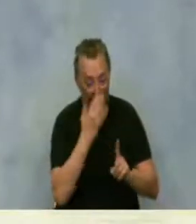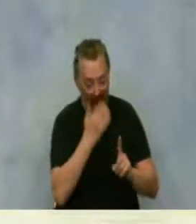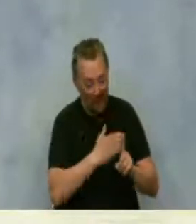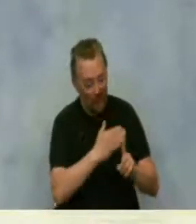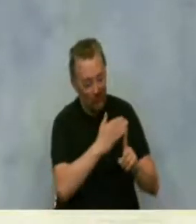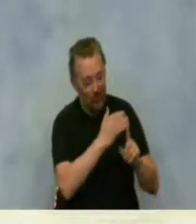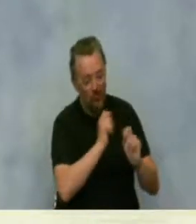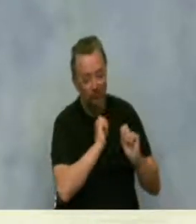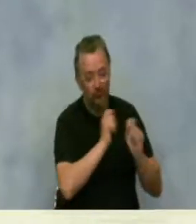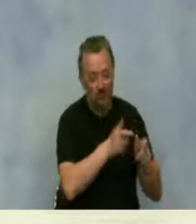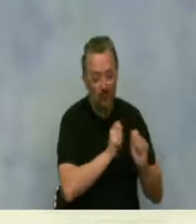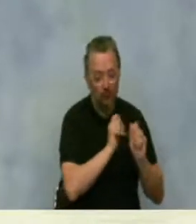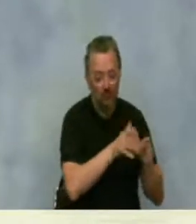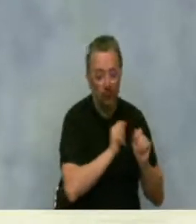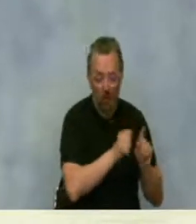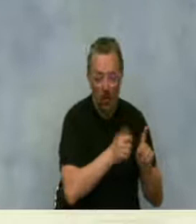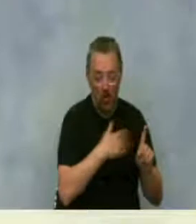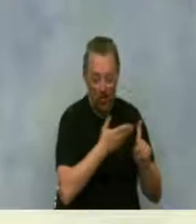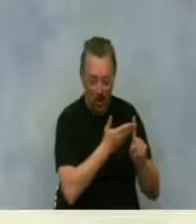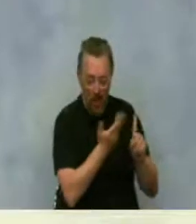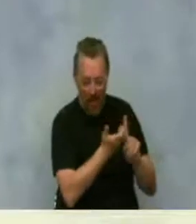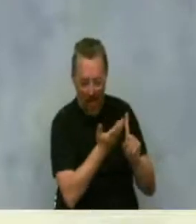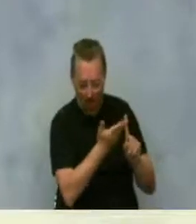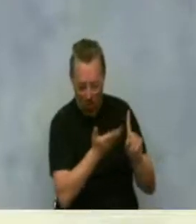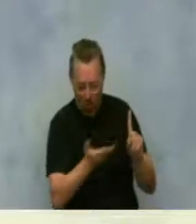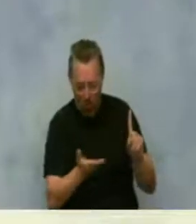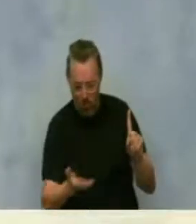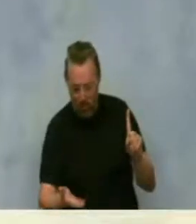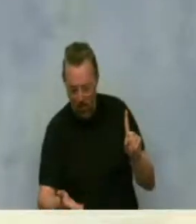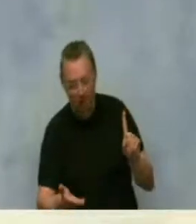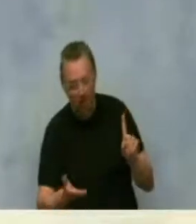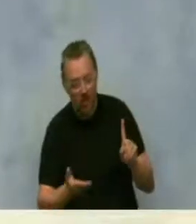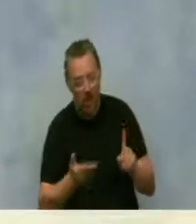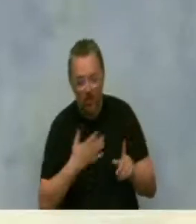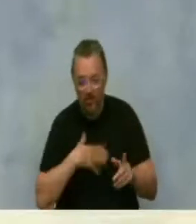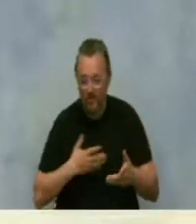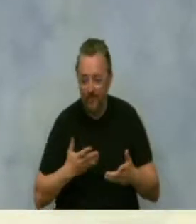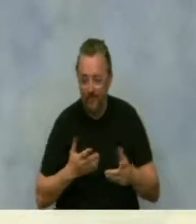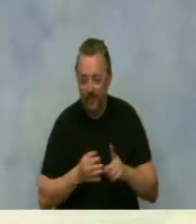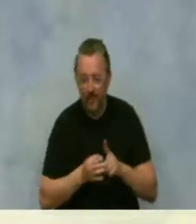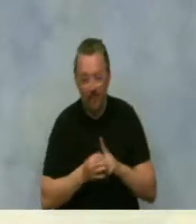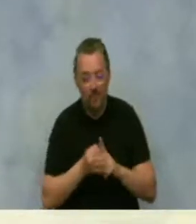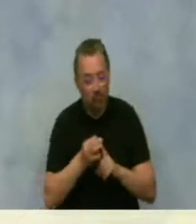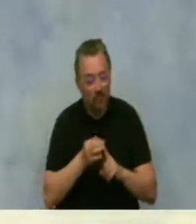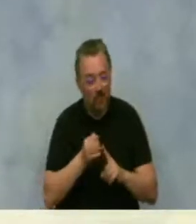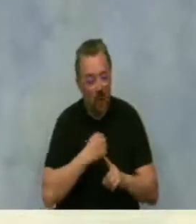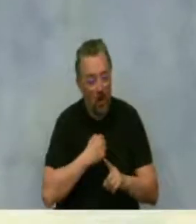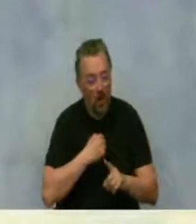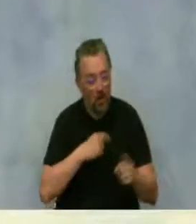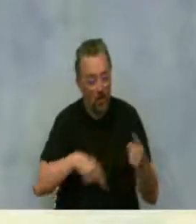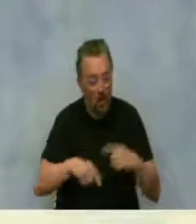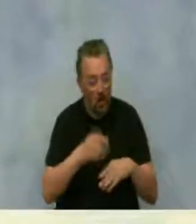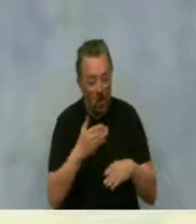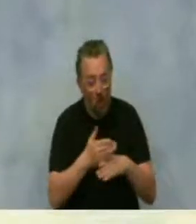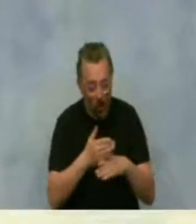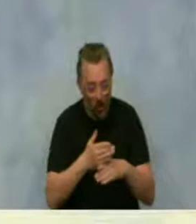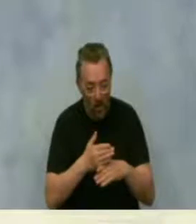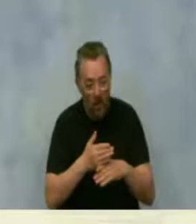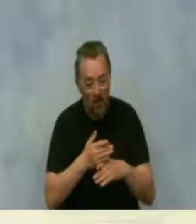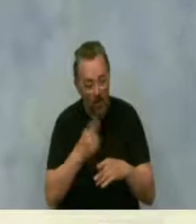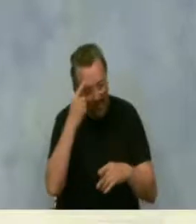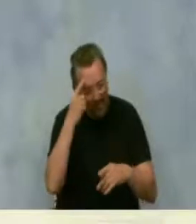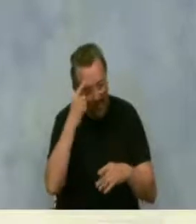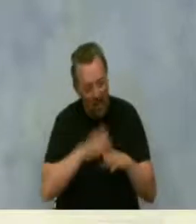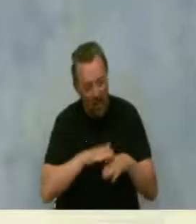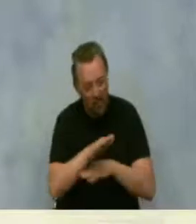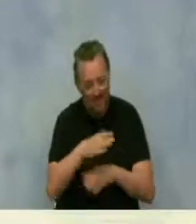and reviewing working practices, making improvements and using improved use of our workforce assets and consider future needs to deliver